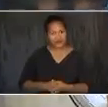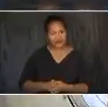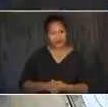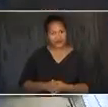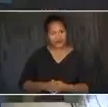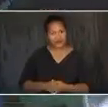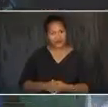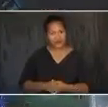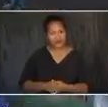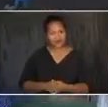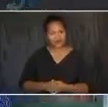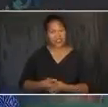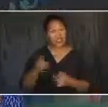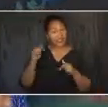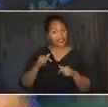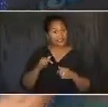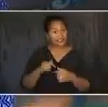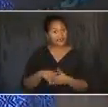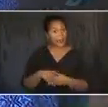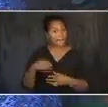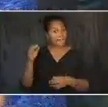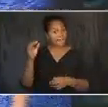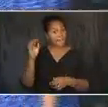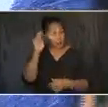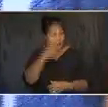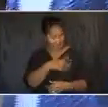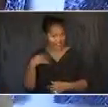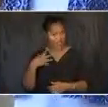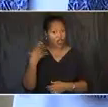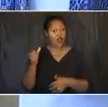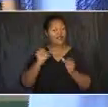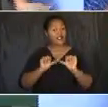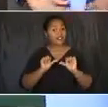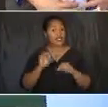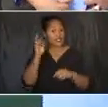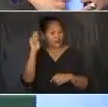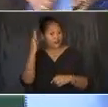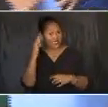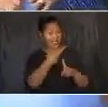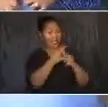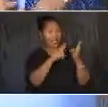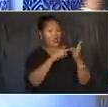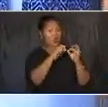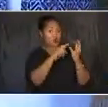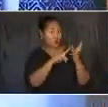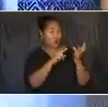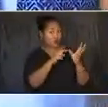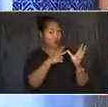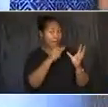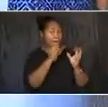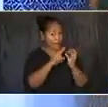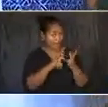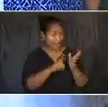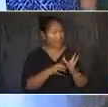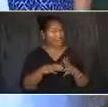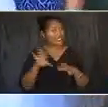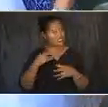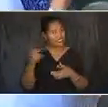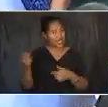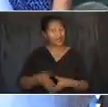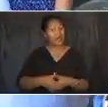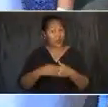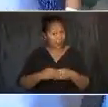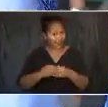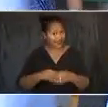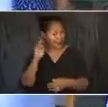Yes, host the Minister for Defense Ratunoke Kumbombola had just received the Honorable Prime Minister